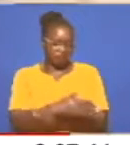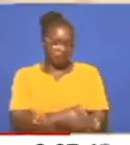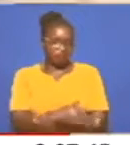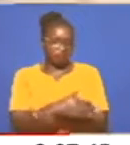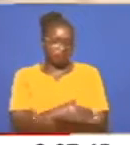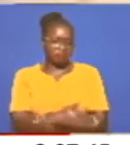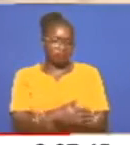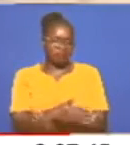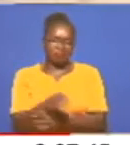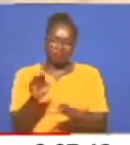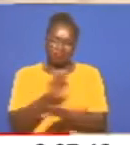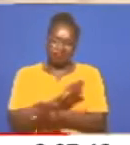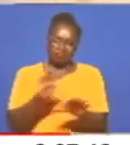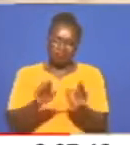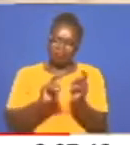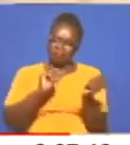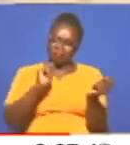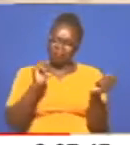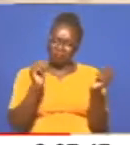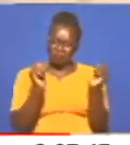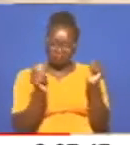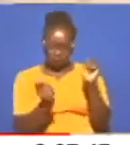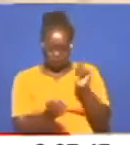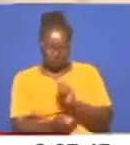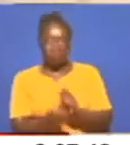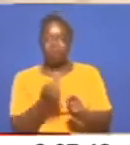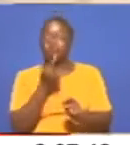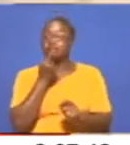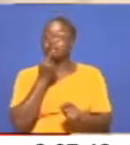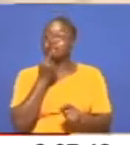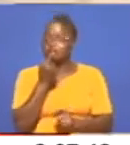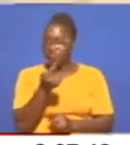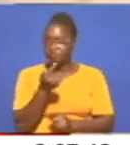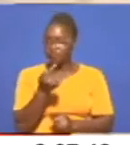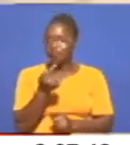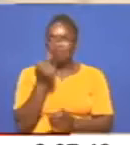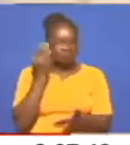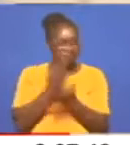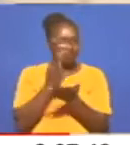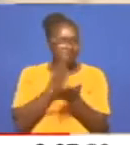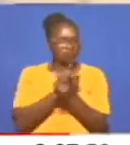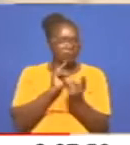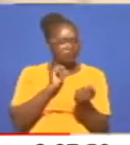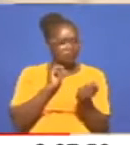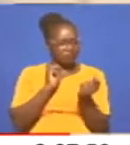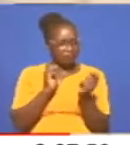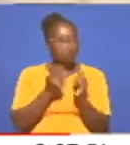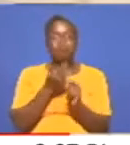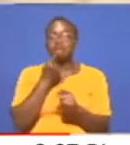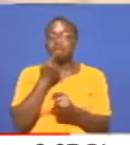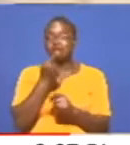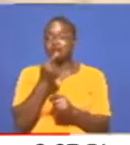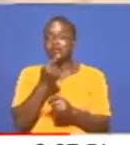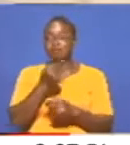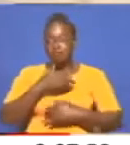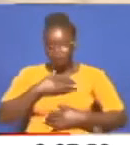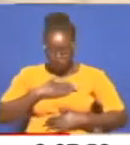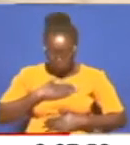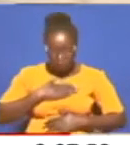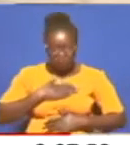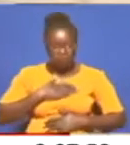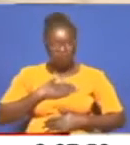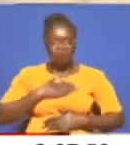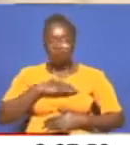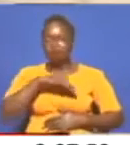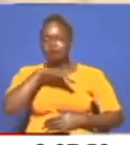mambo imebadilika. Kwa hivyo tunahakika, na ndasema hivyo tunahakika, ati Right Honorable Raila Amolo